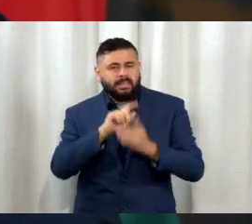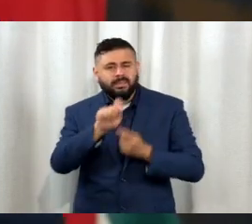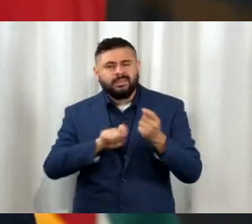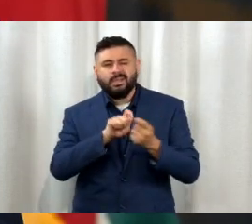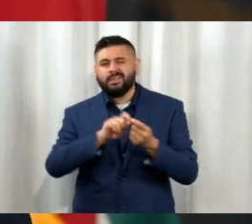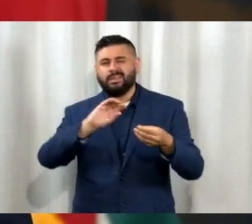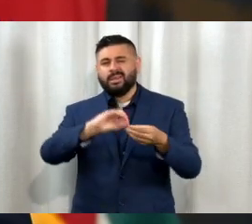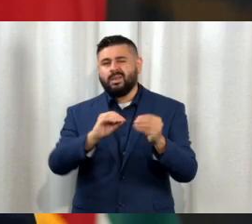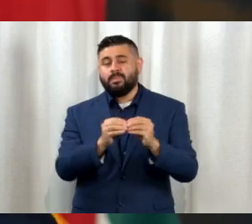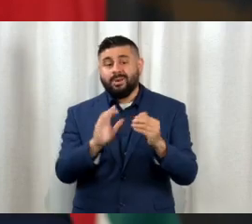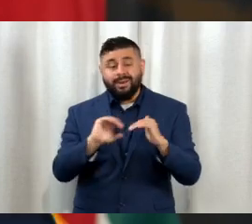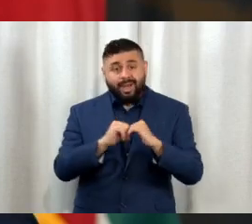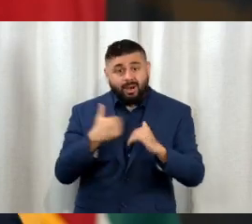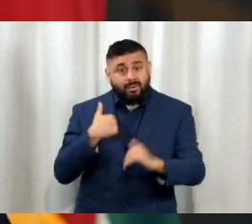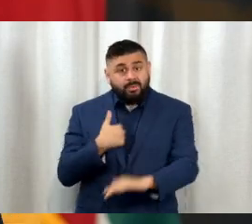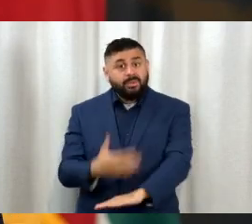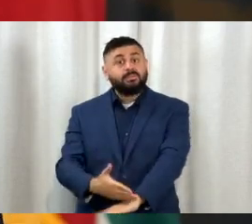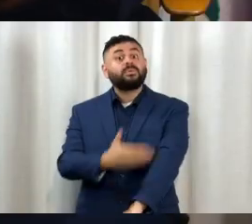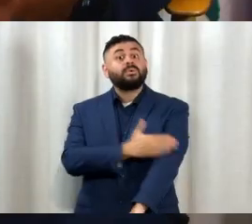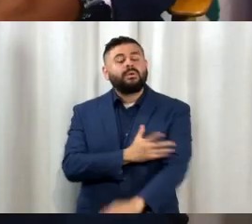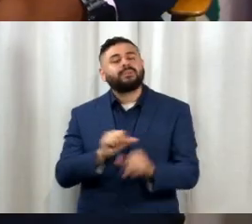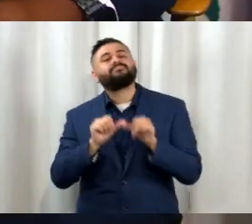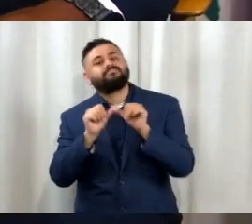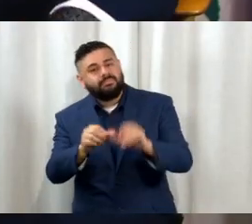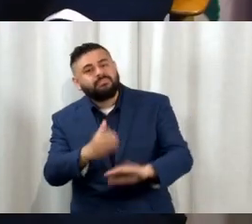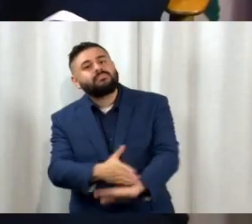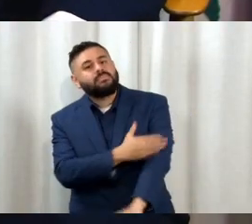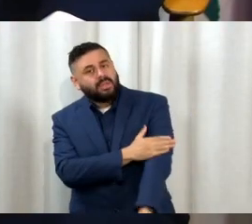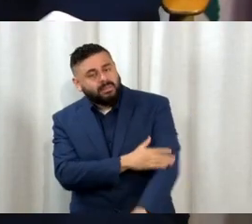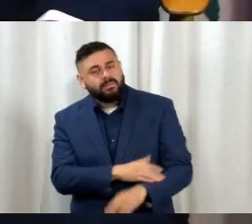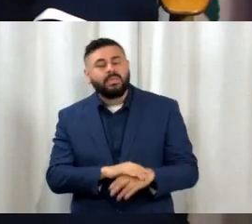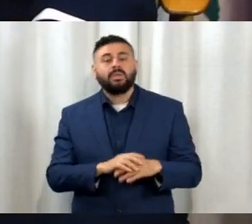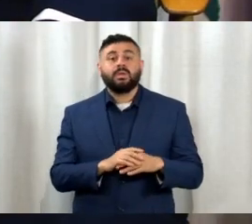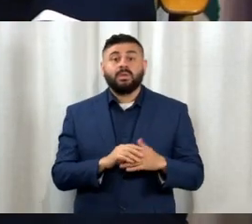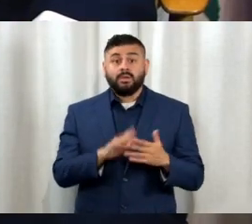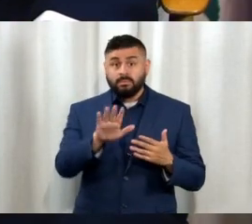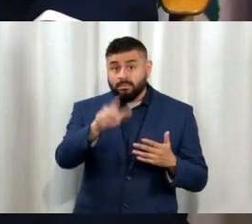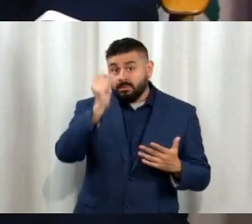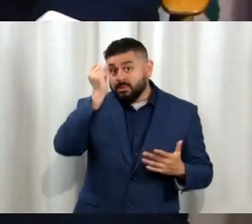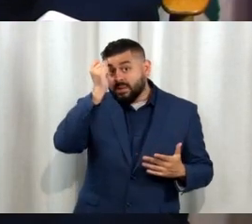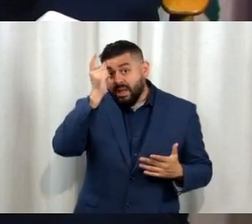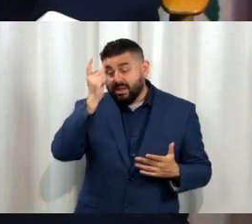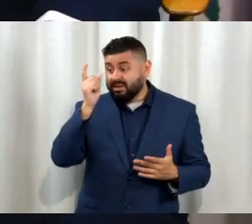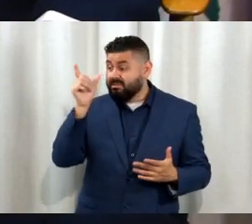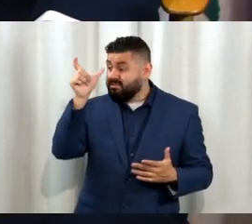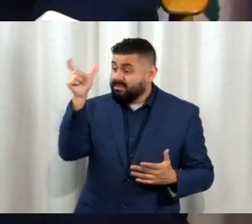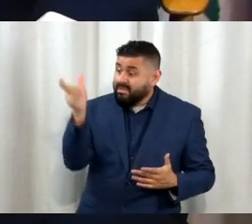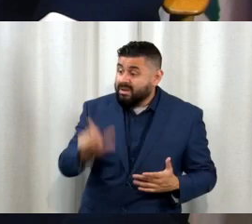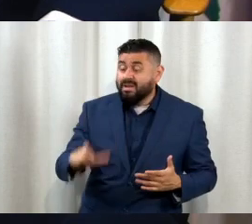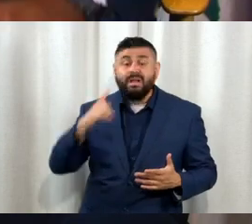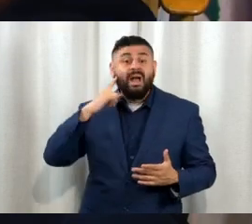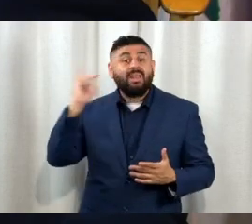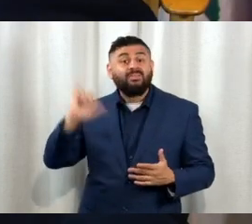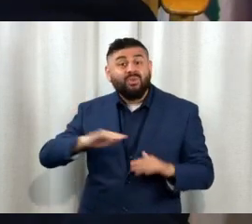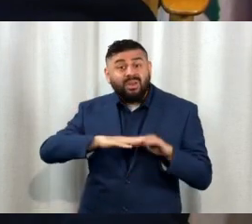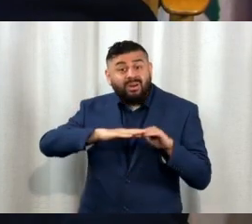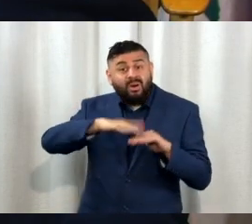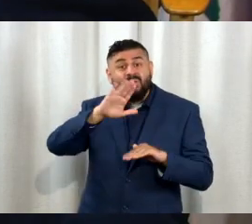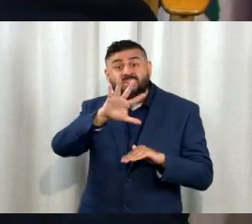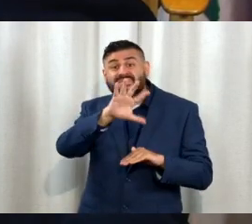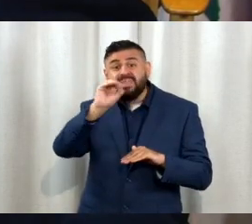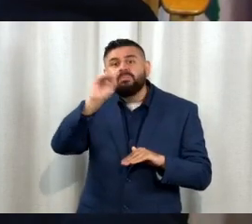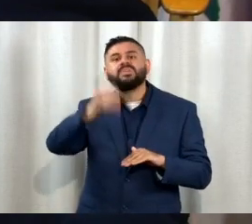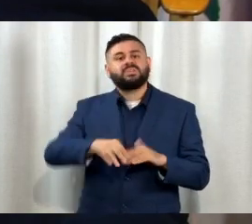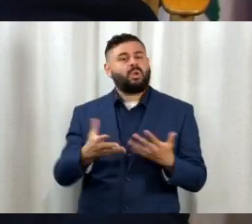we as a city have made and continue to make. So to date, just over half of the jurisdictions in California have released